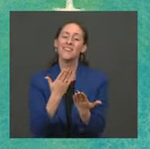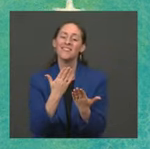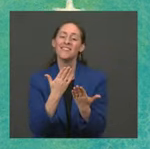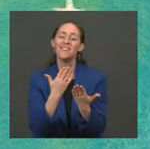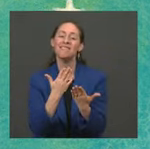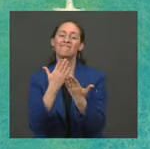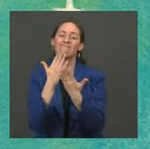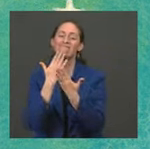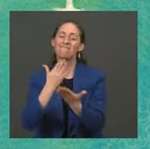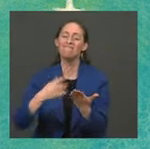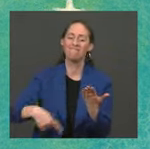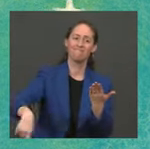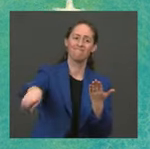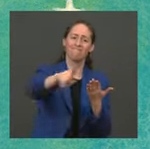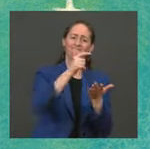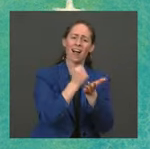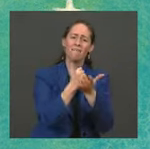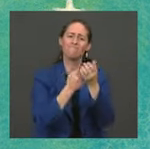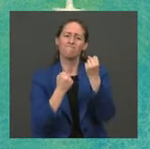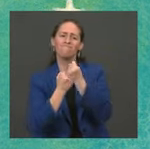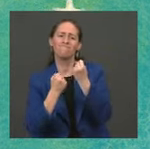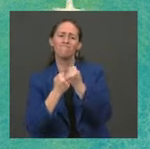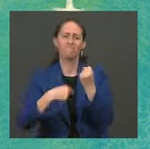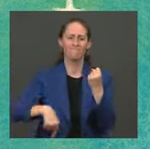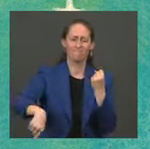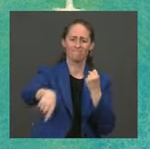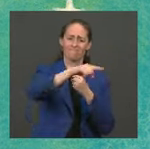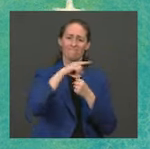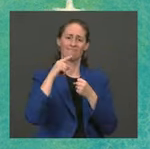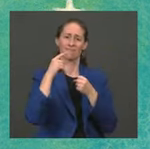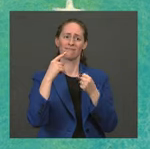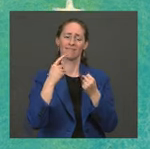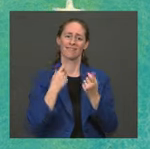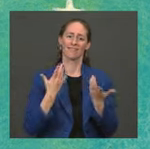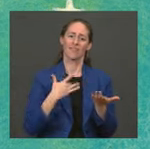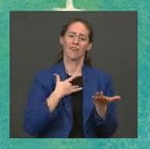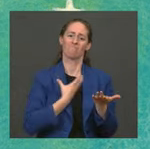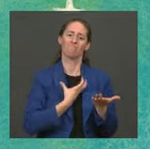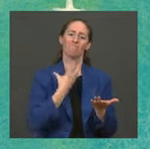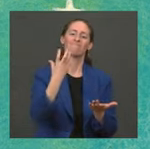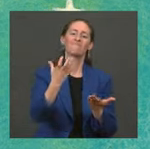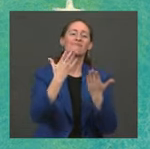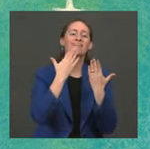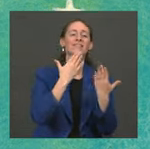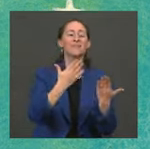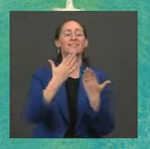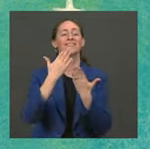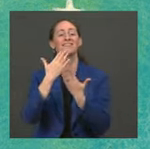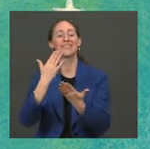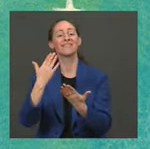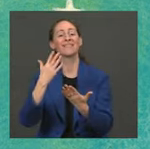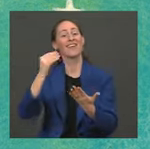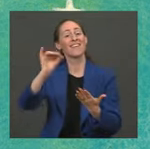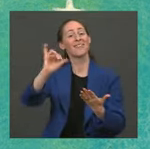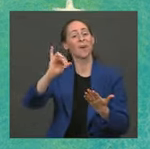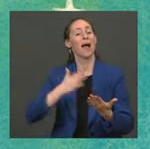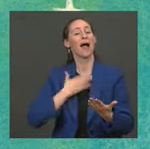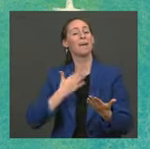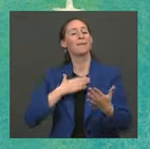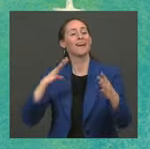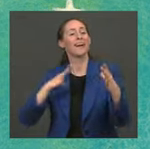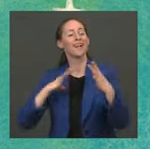those gifts from the heart. And happy holidays and Merry Christmas from our